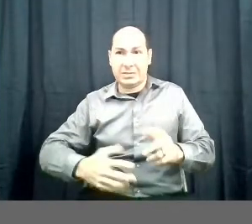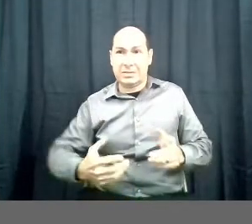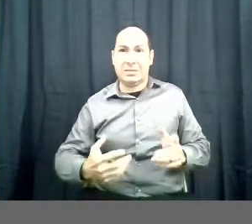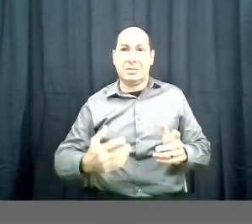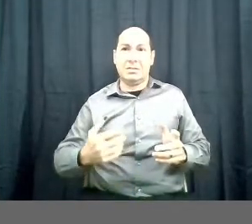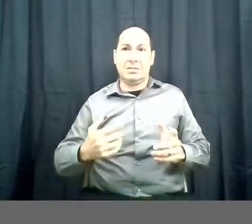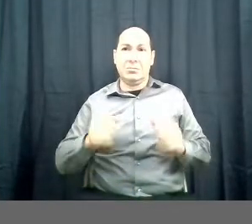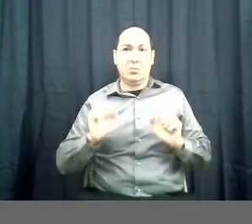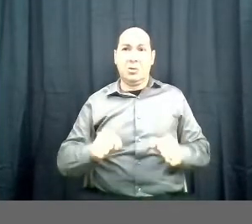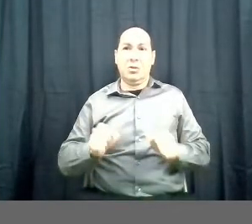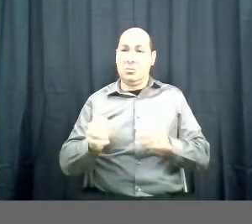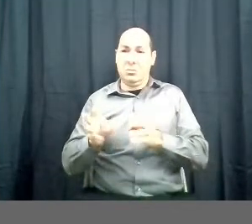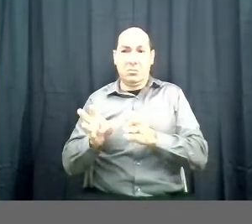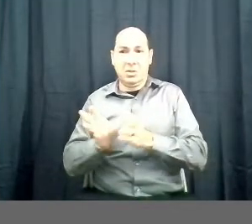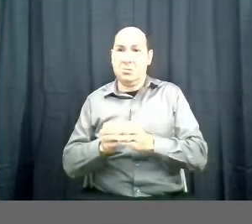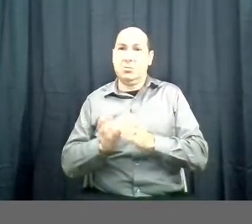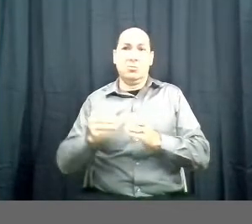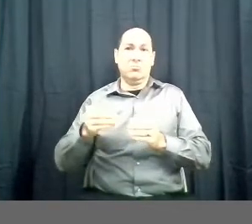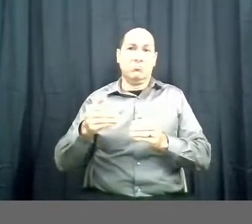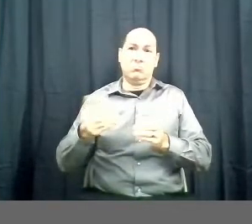meetings and